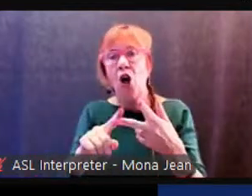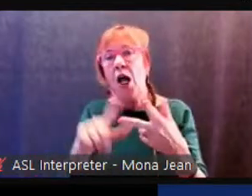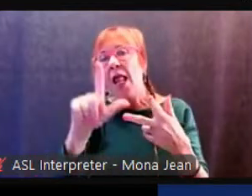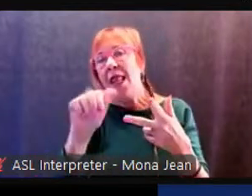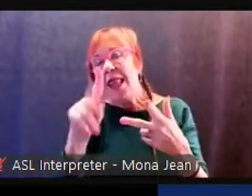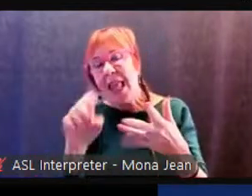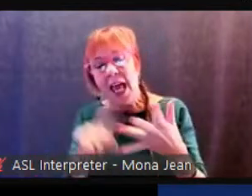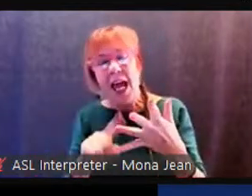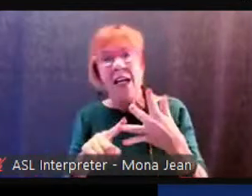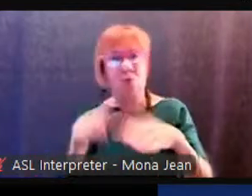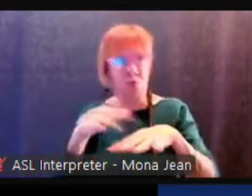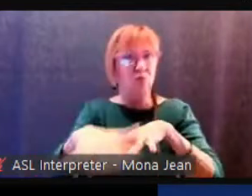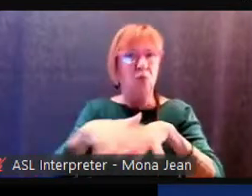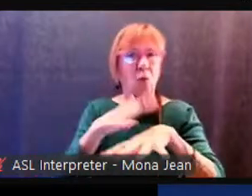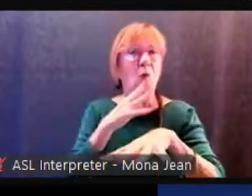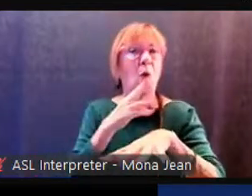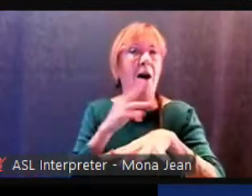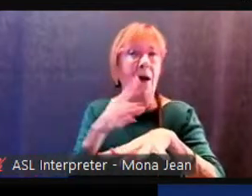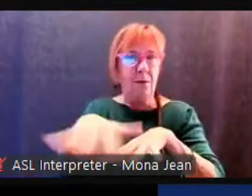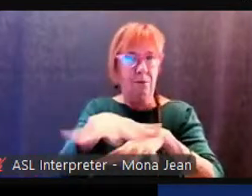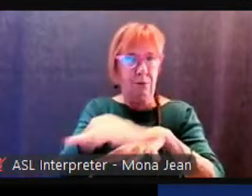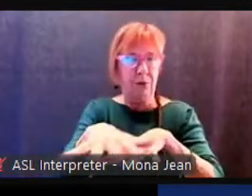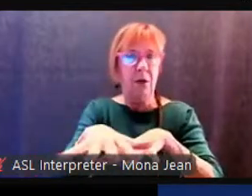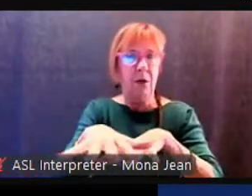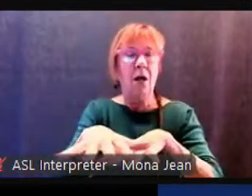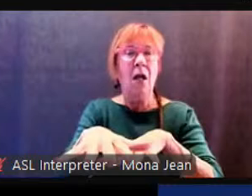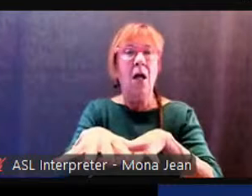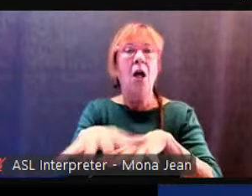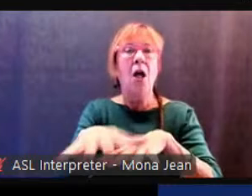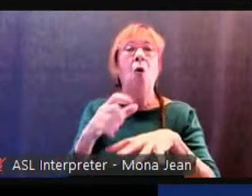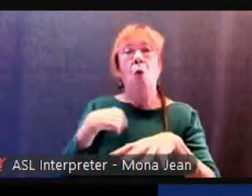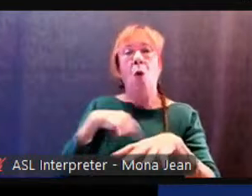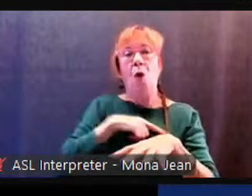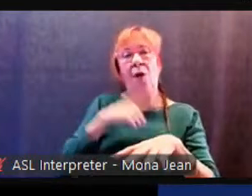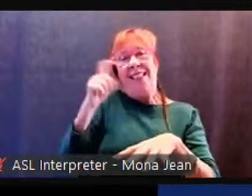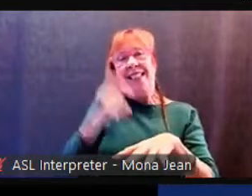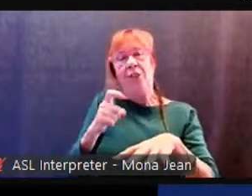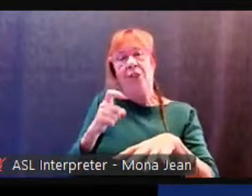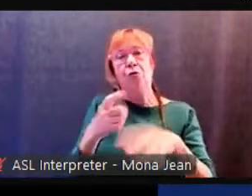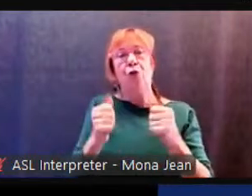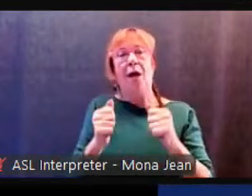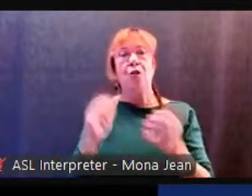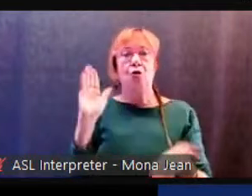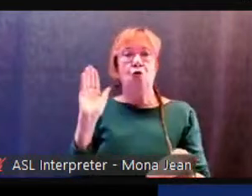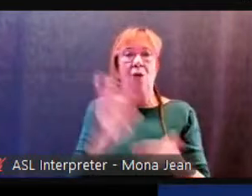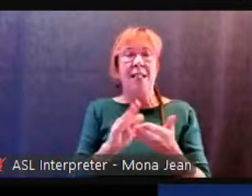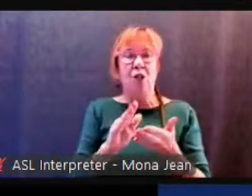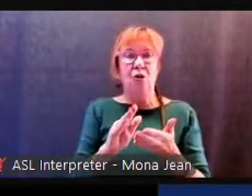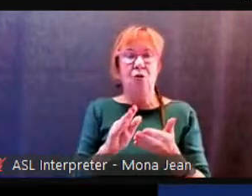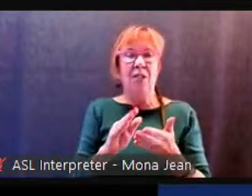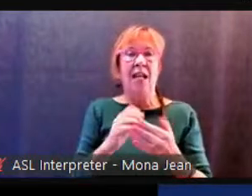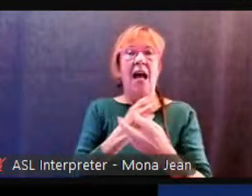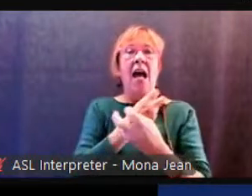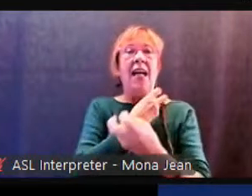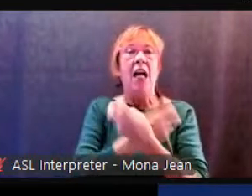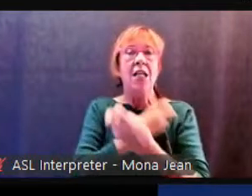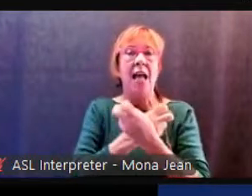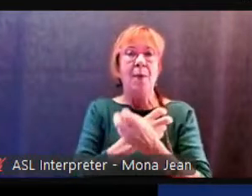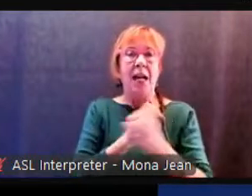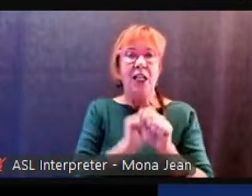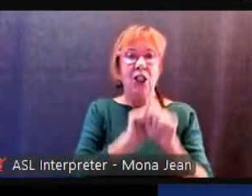a coastline or something like that, where we want to try and reduce the likelihood of contamination